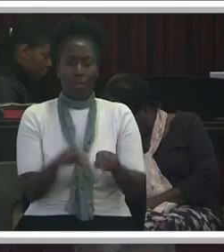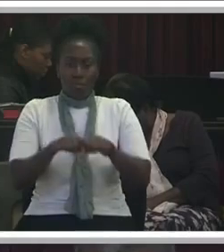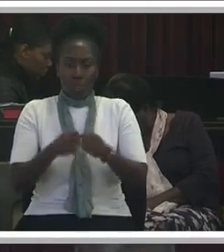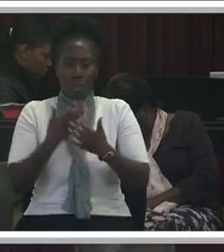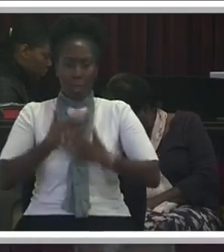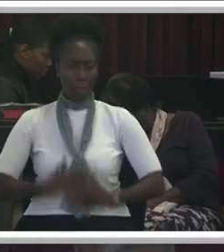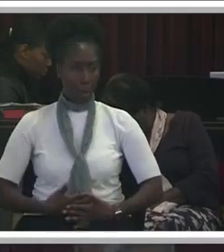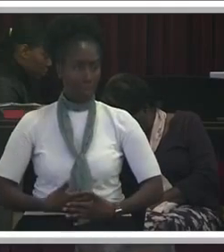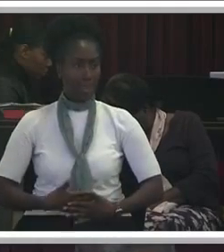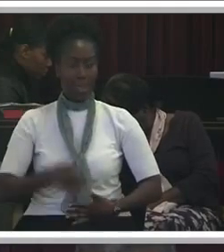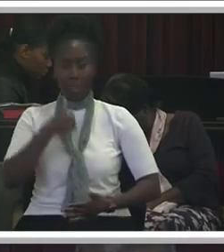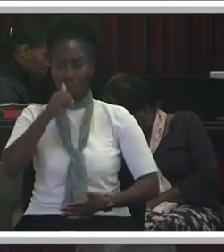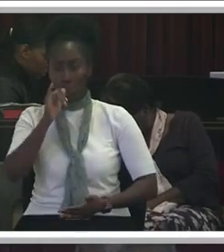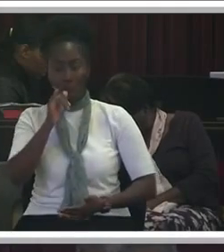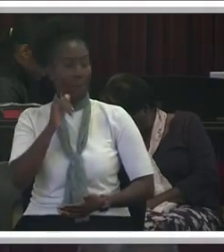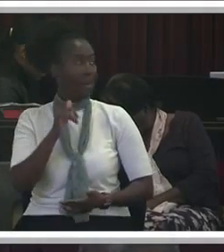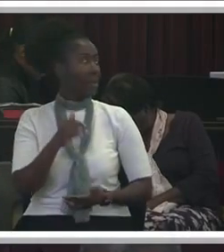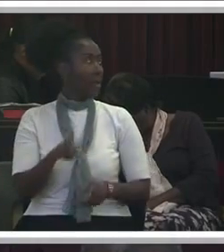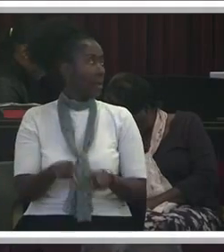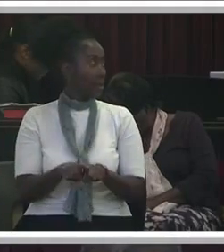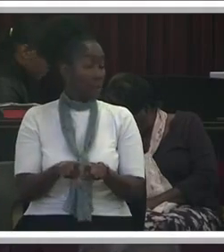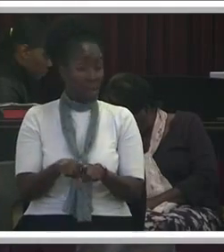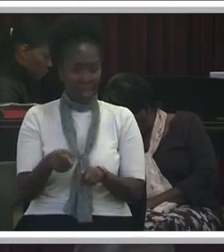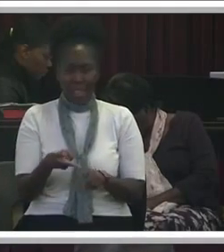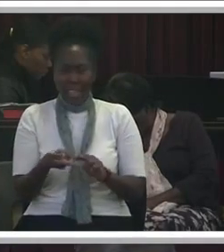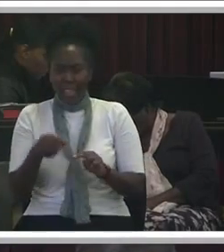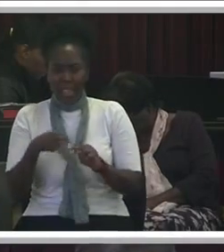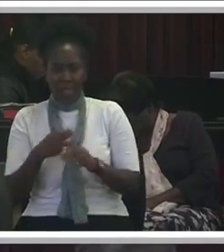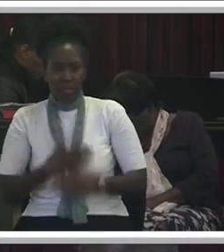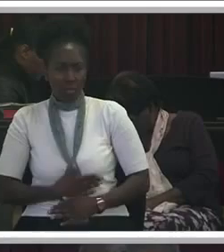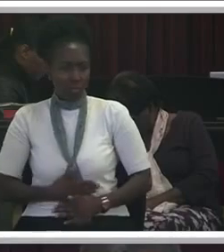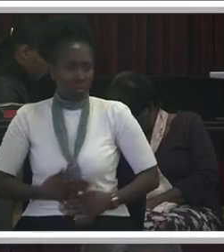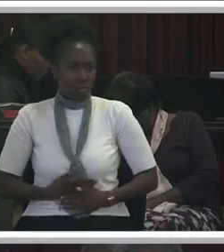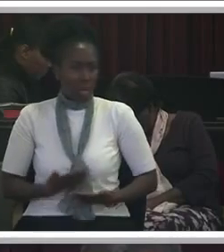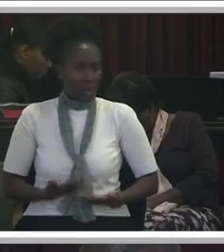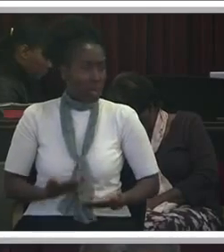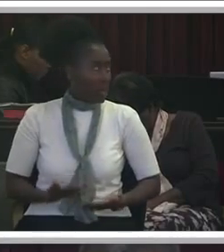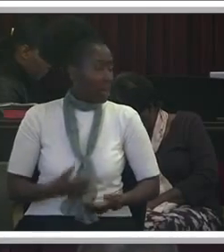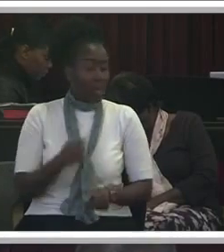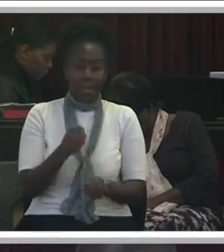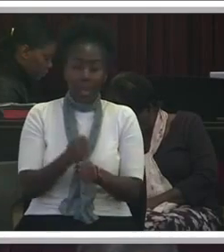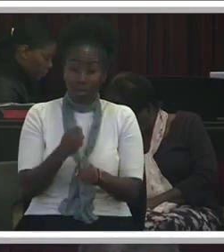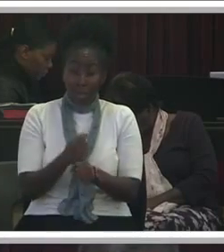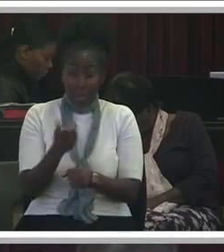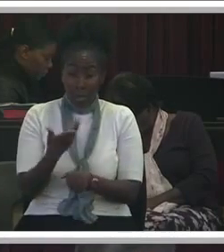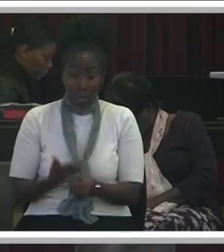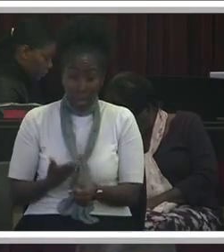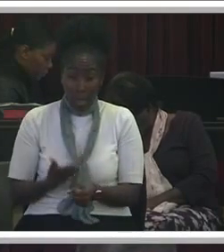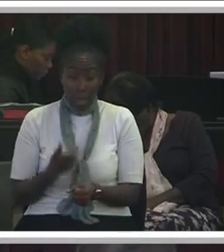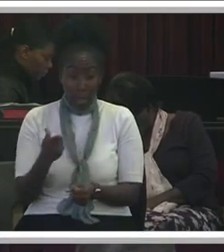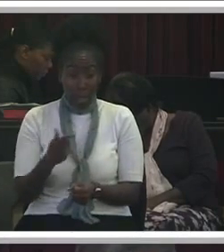as far as I do know, if you're hungry today, guarantee you that when you're finished eating and